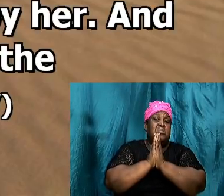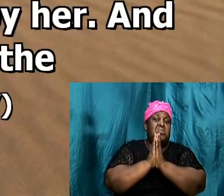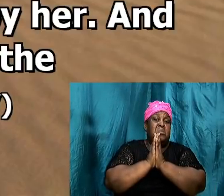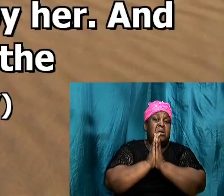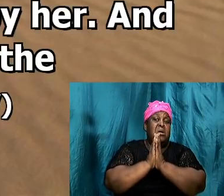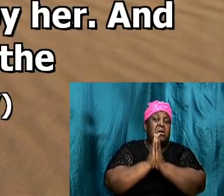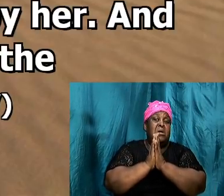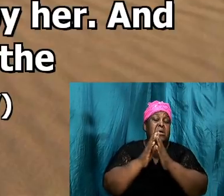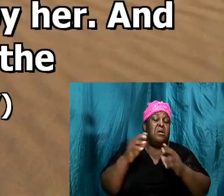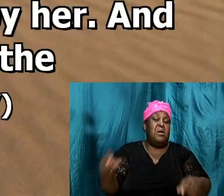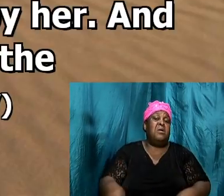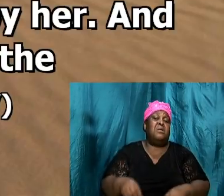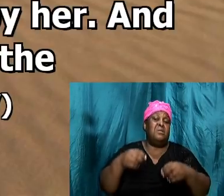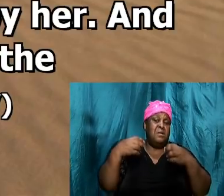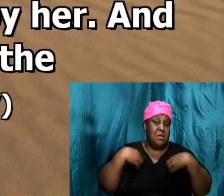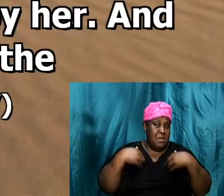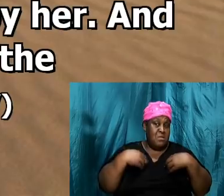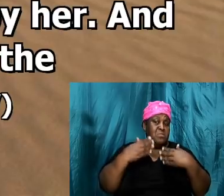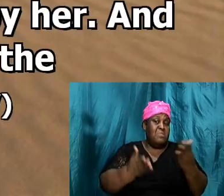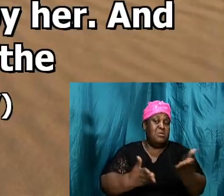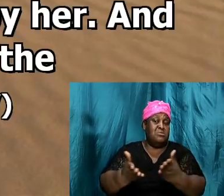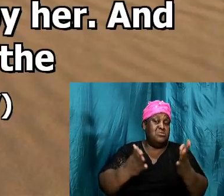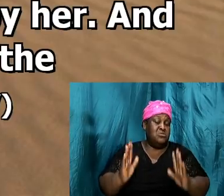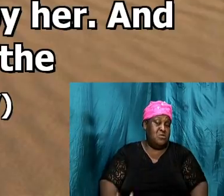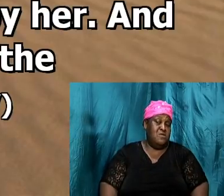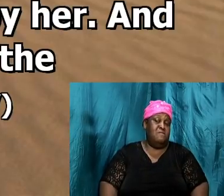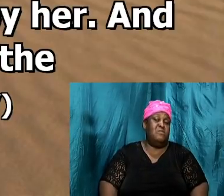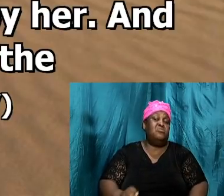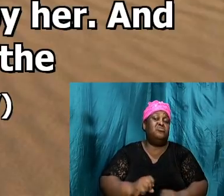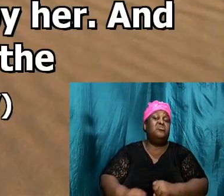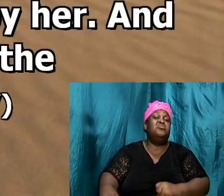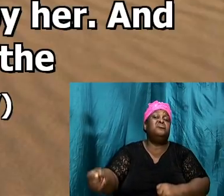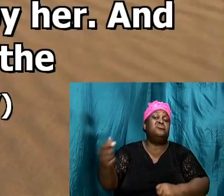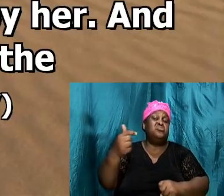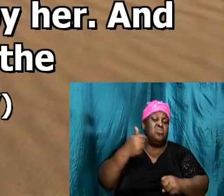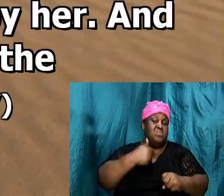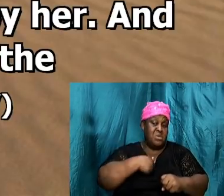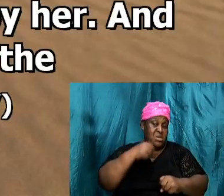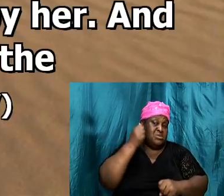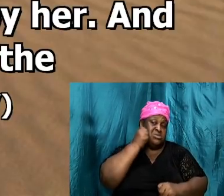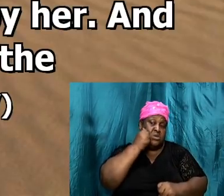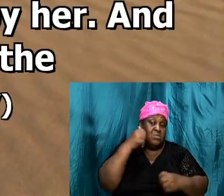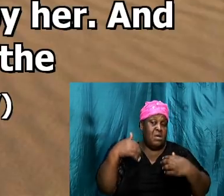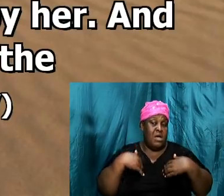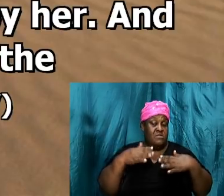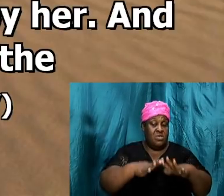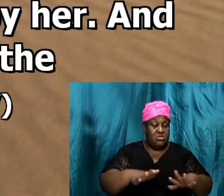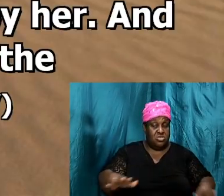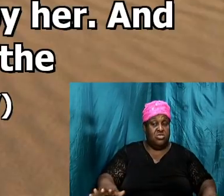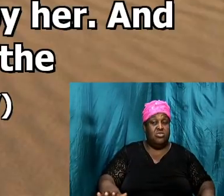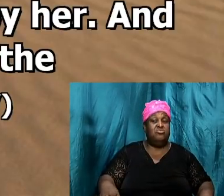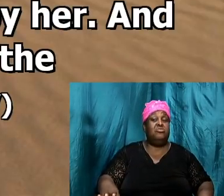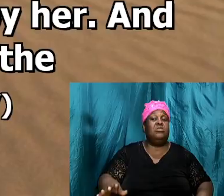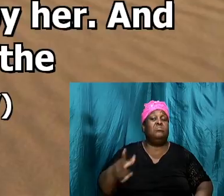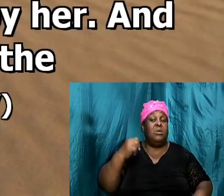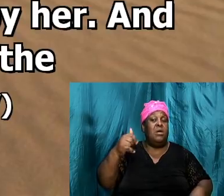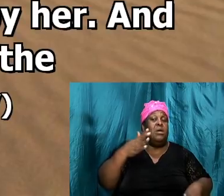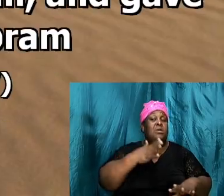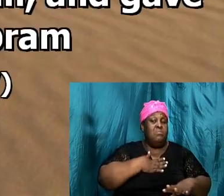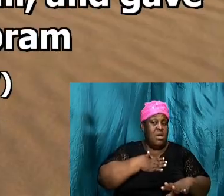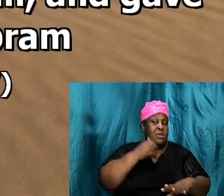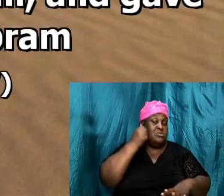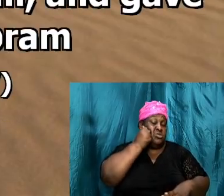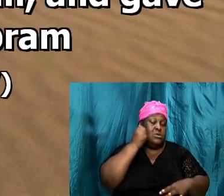and it may be that I obtain children by her. And Abram harkened to the voice of Sarai.